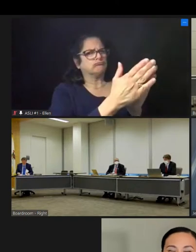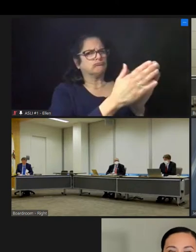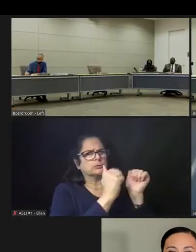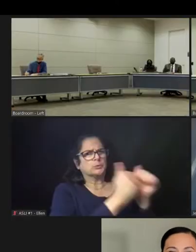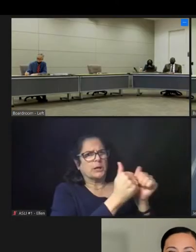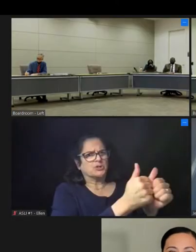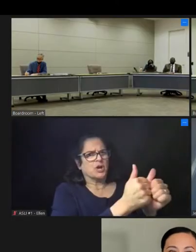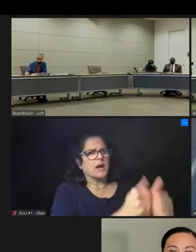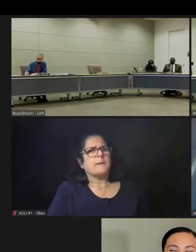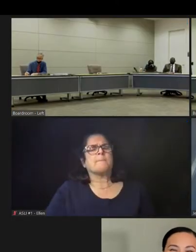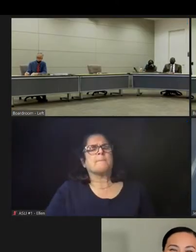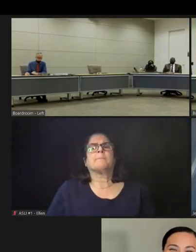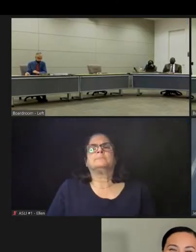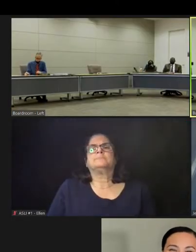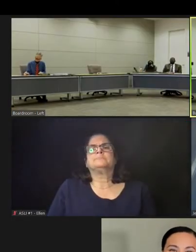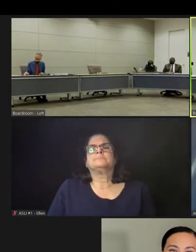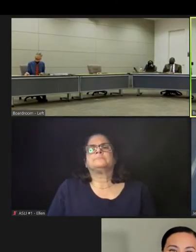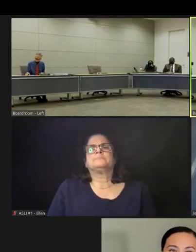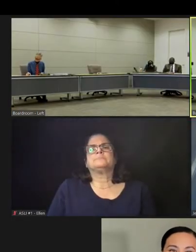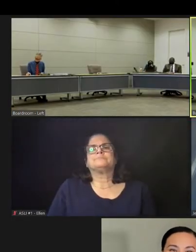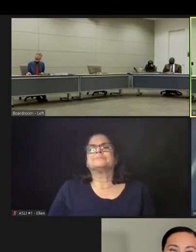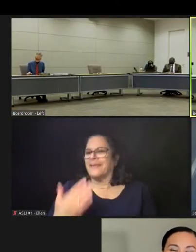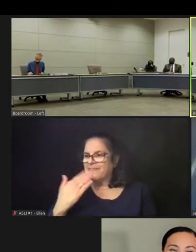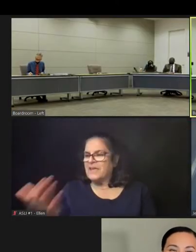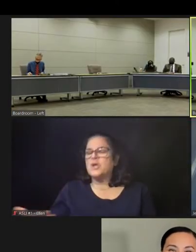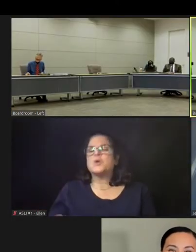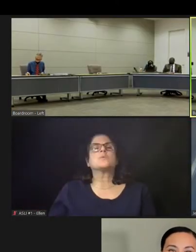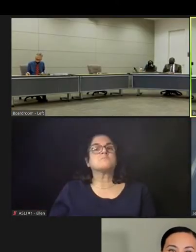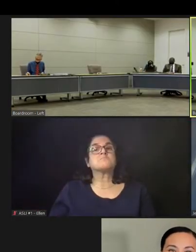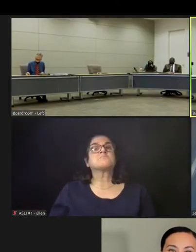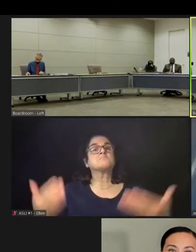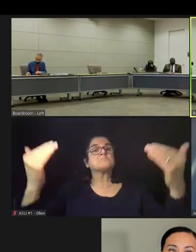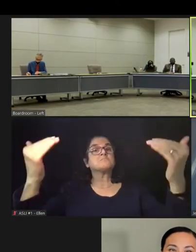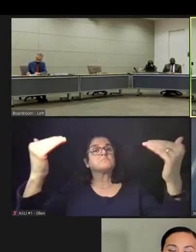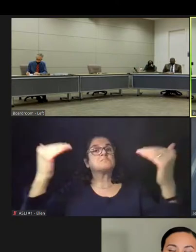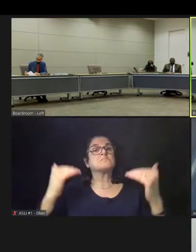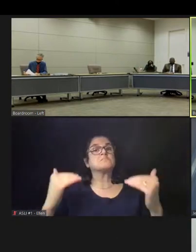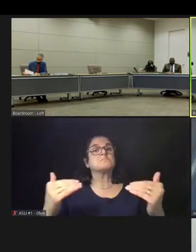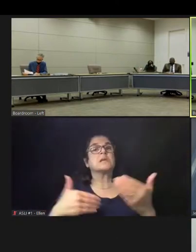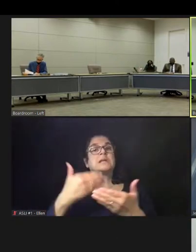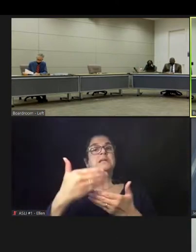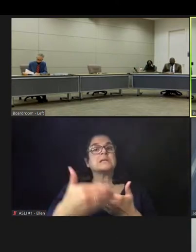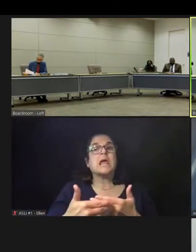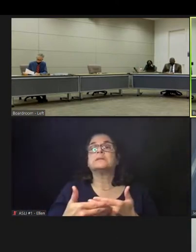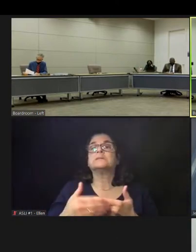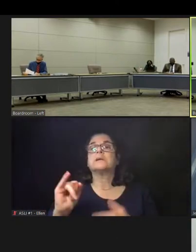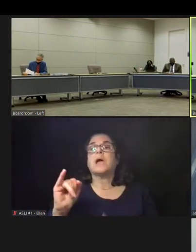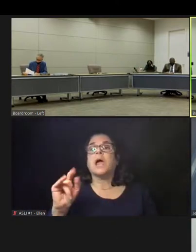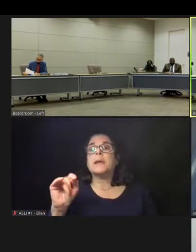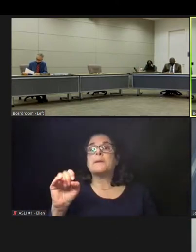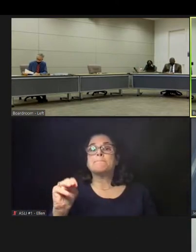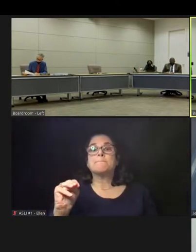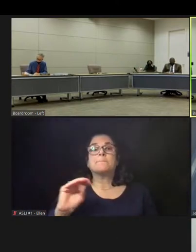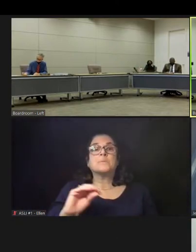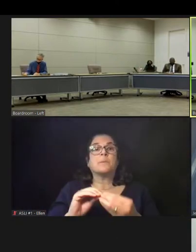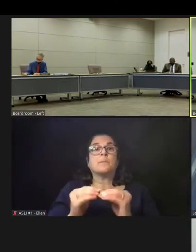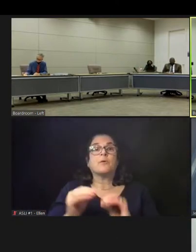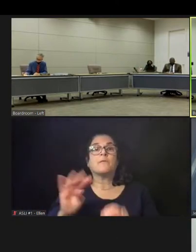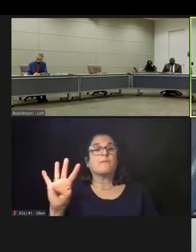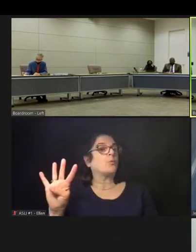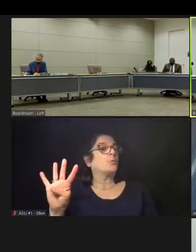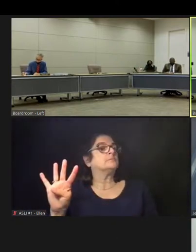job. Okay, thank you. We may proceed to the next item, Chairman, number 4.